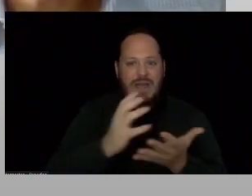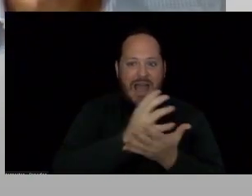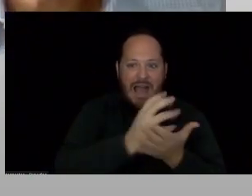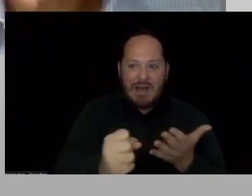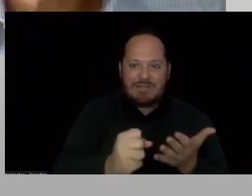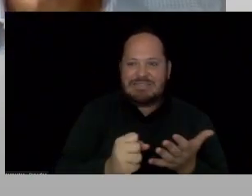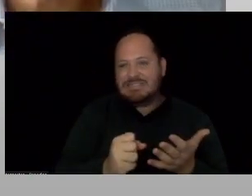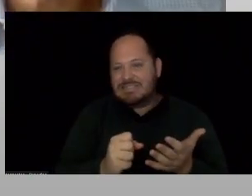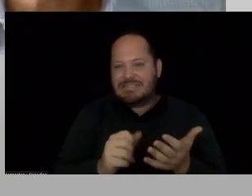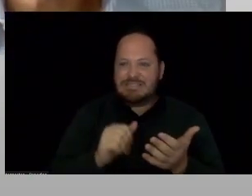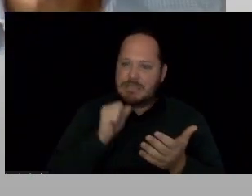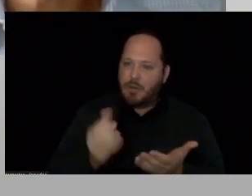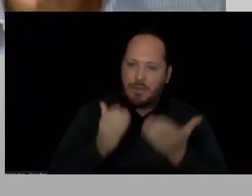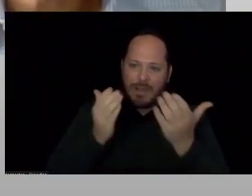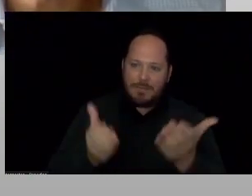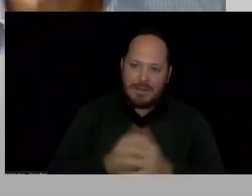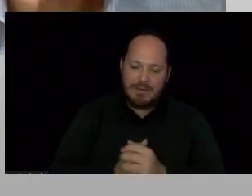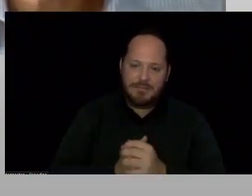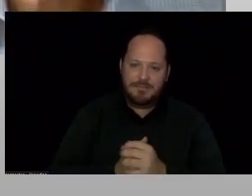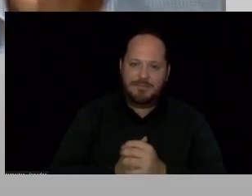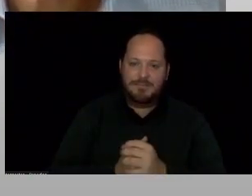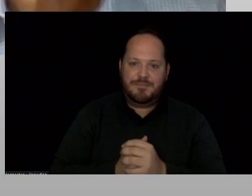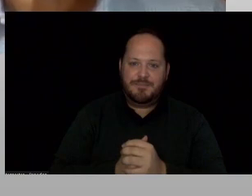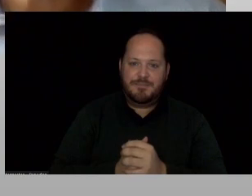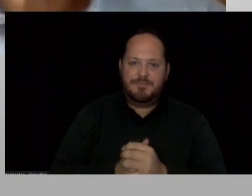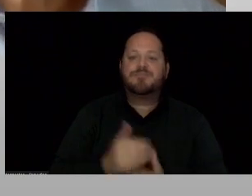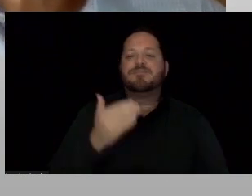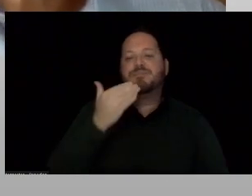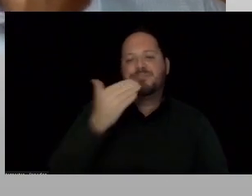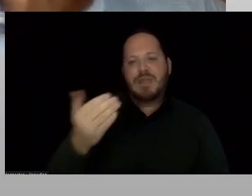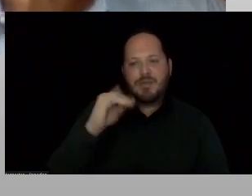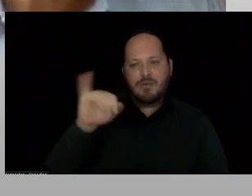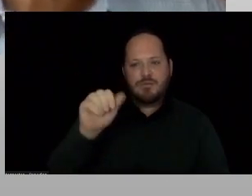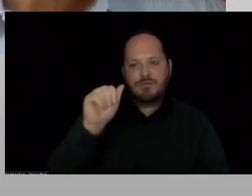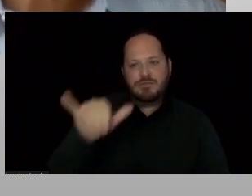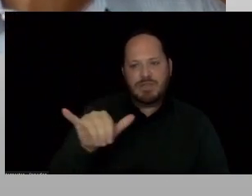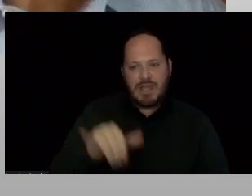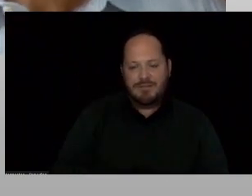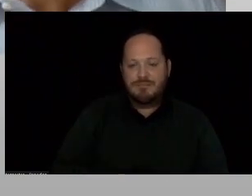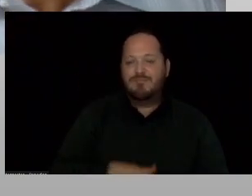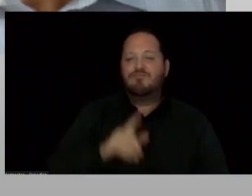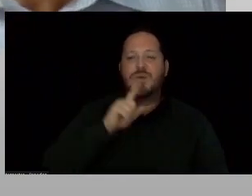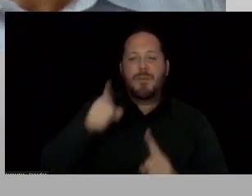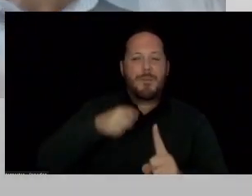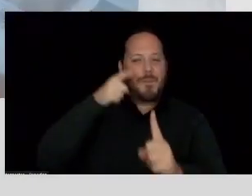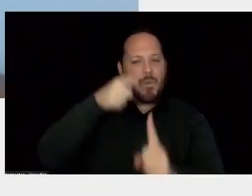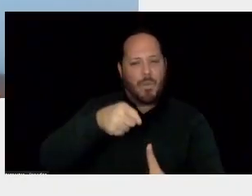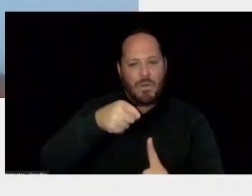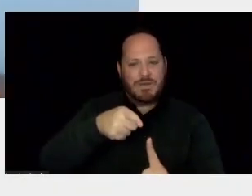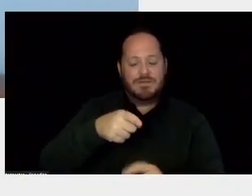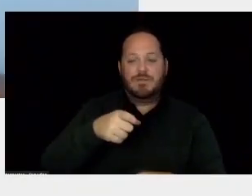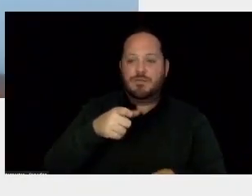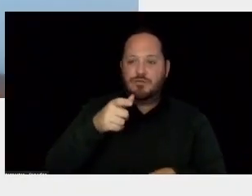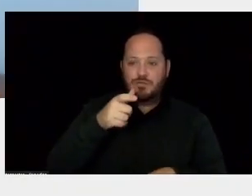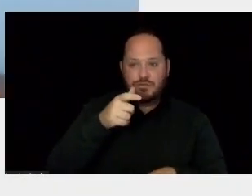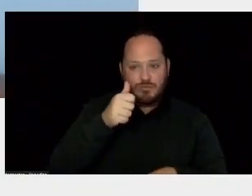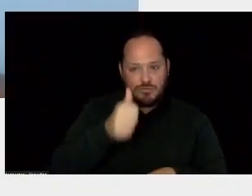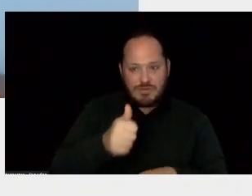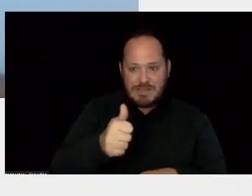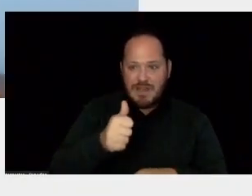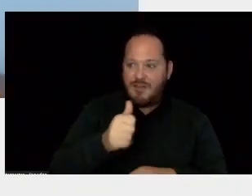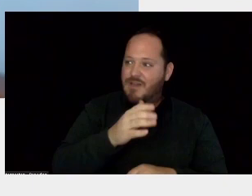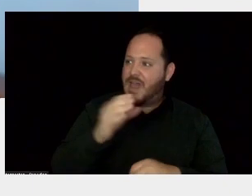So bottom line, if you and your client wear a surgical mask, this is the best protection,